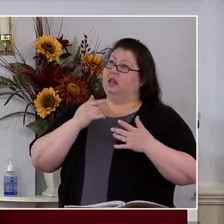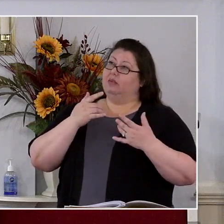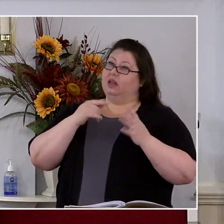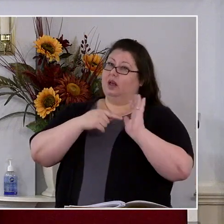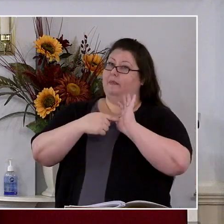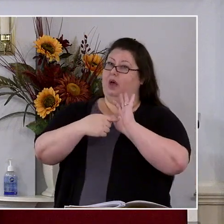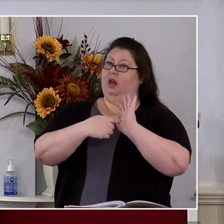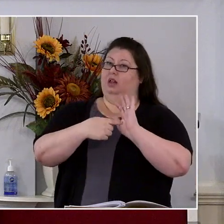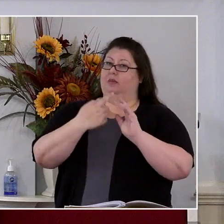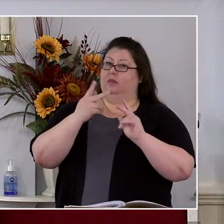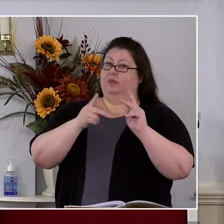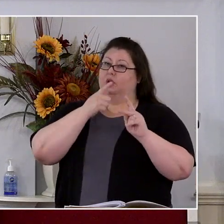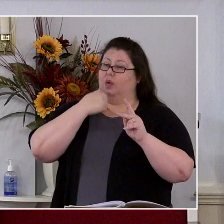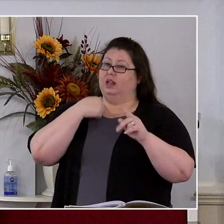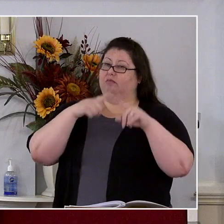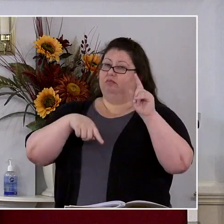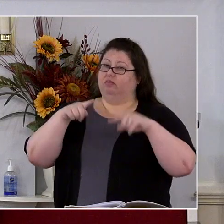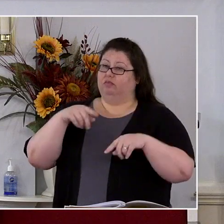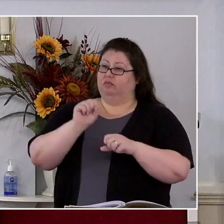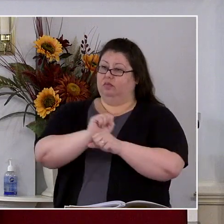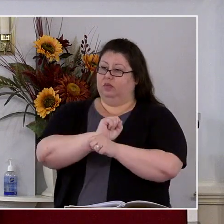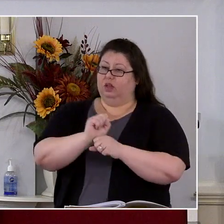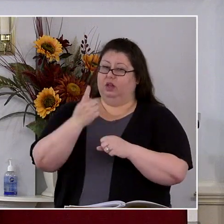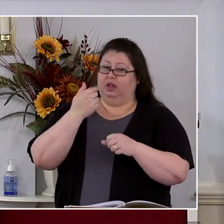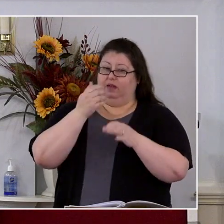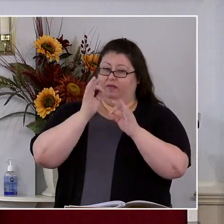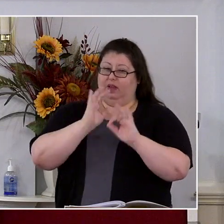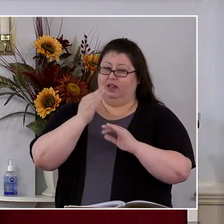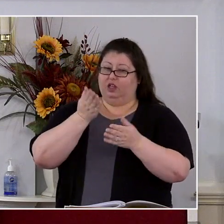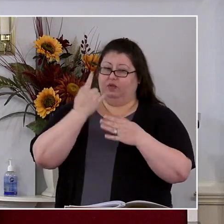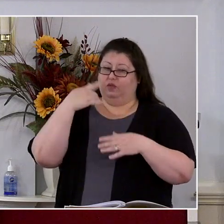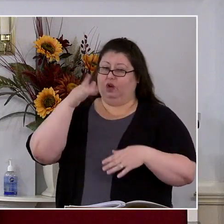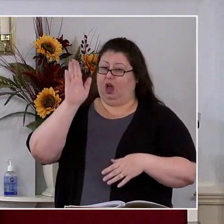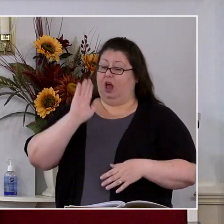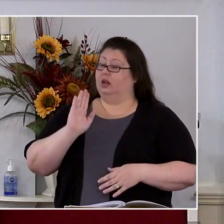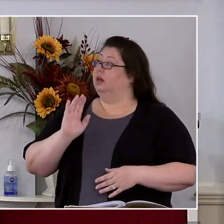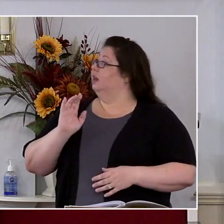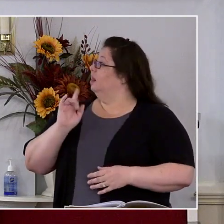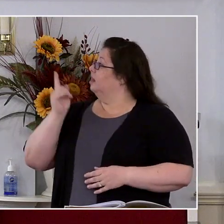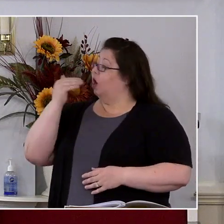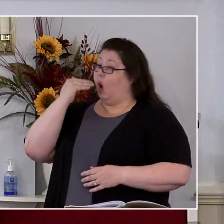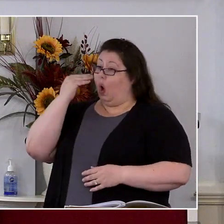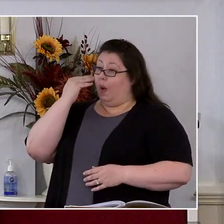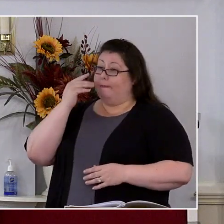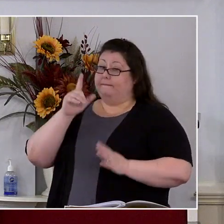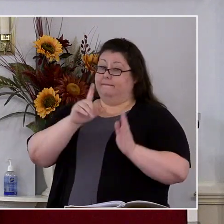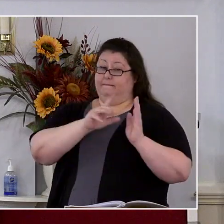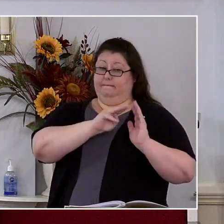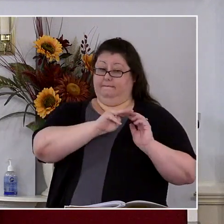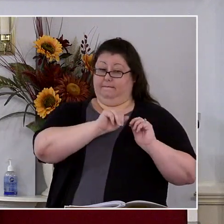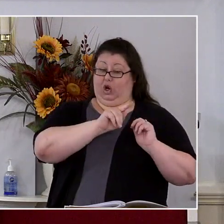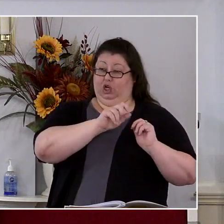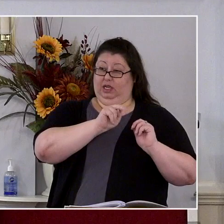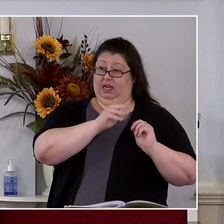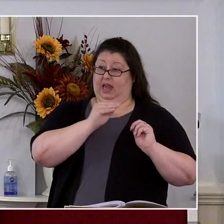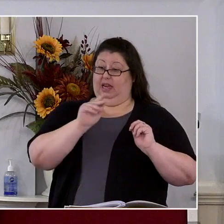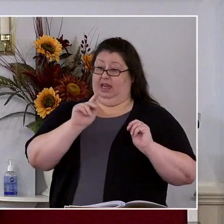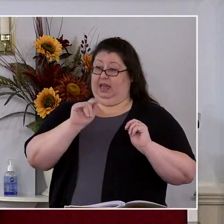in faith and service toward God. In their home, Martin and Katie received